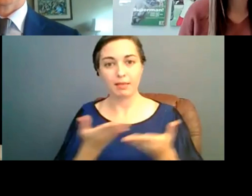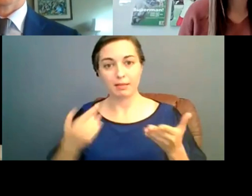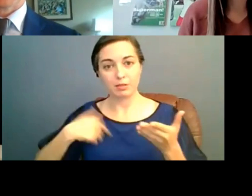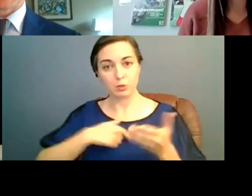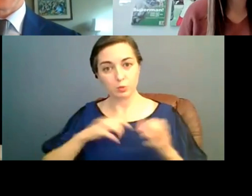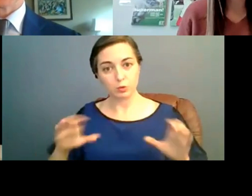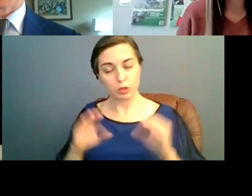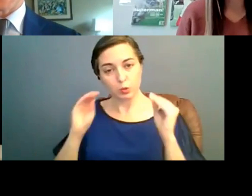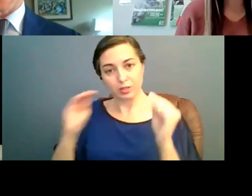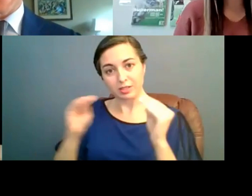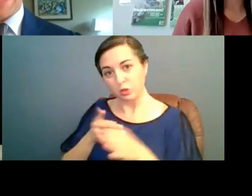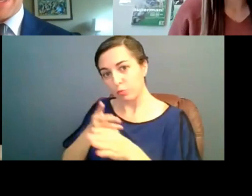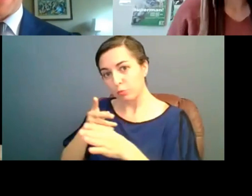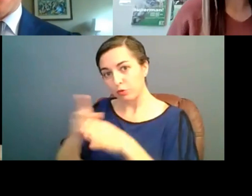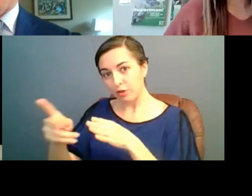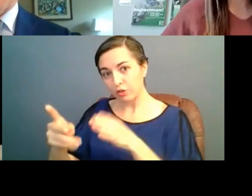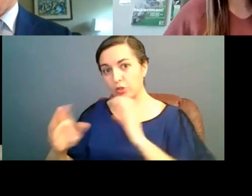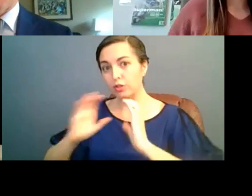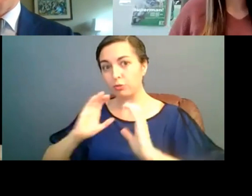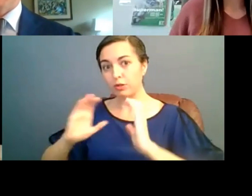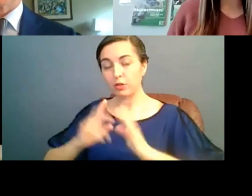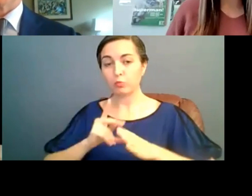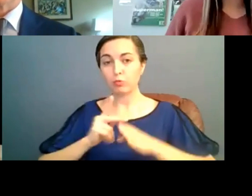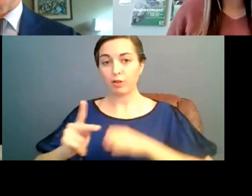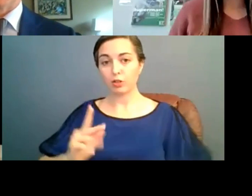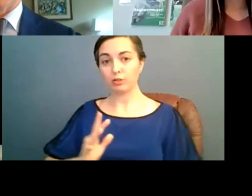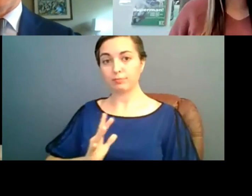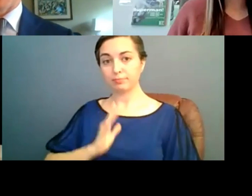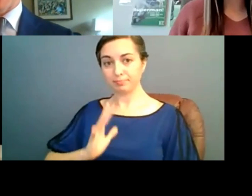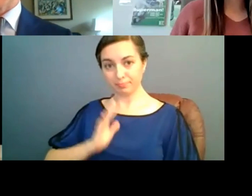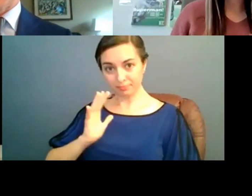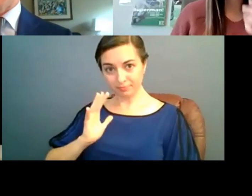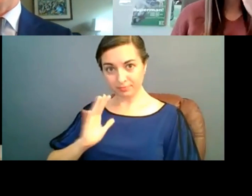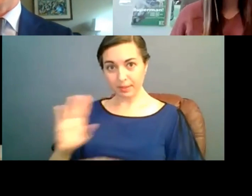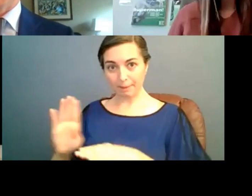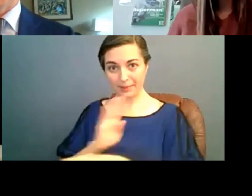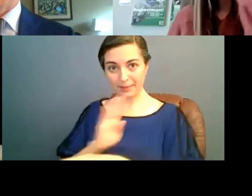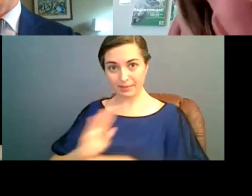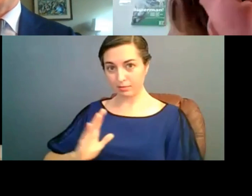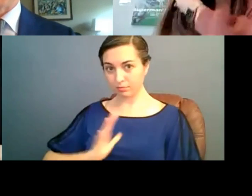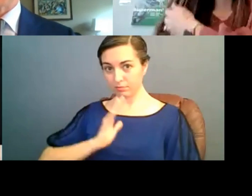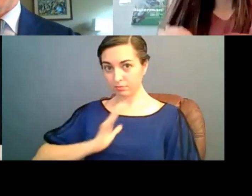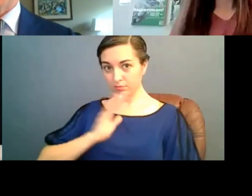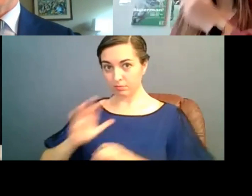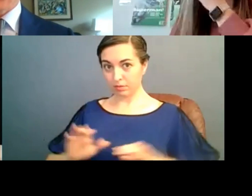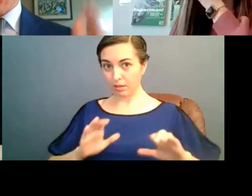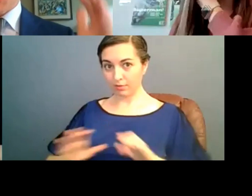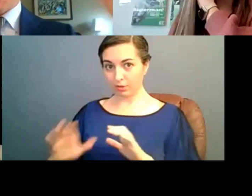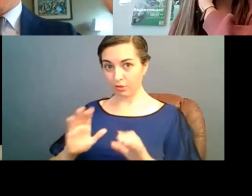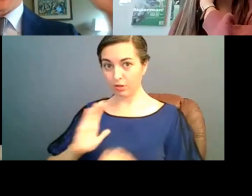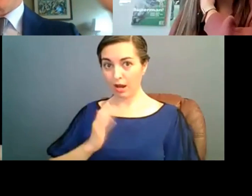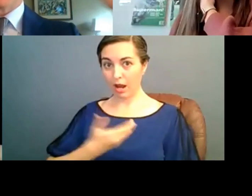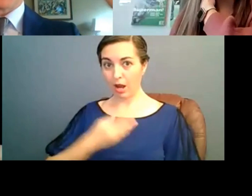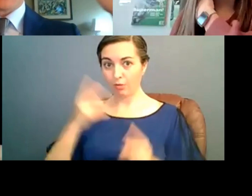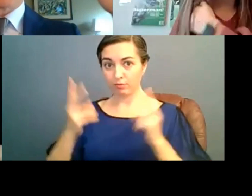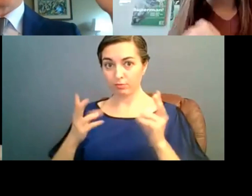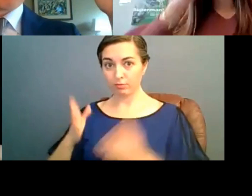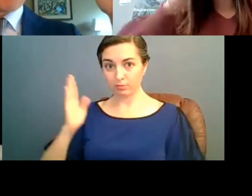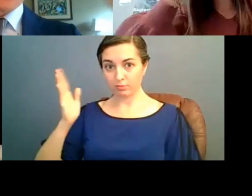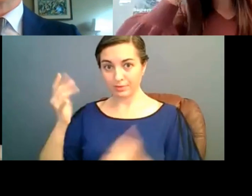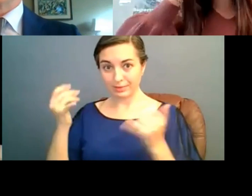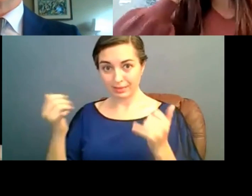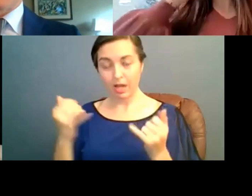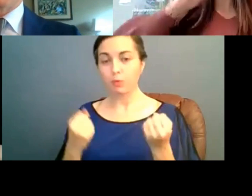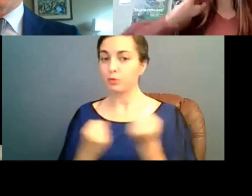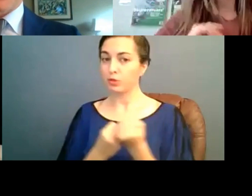professional communication and etiquette, business etiquette. And our guest today will certainly reinforce that. You want to play at